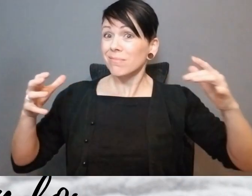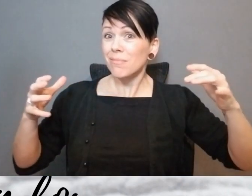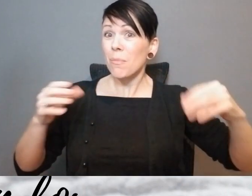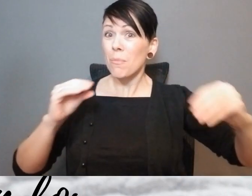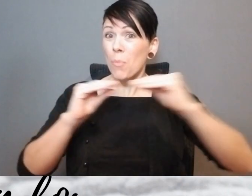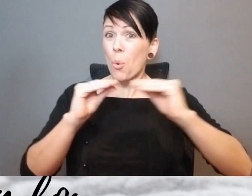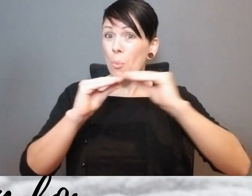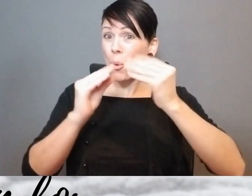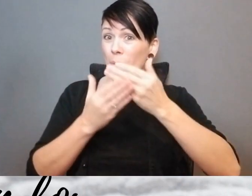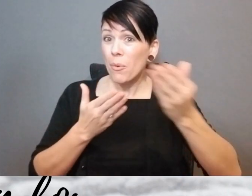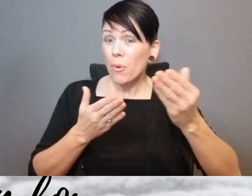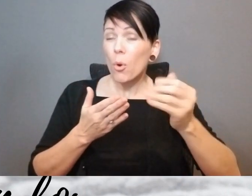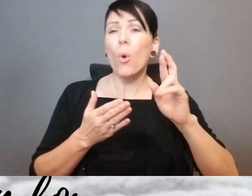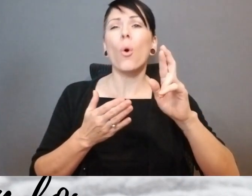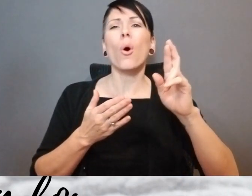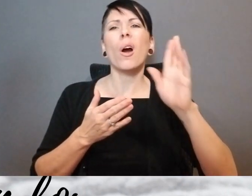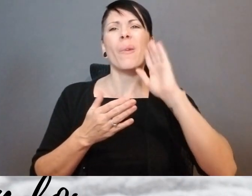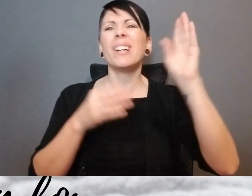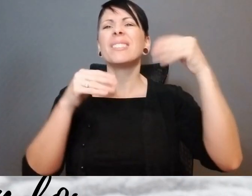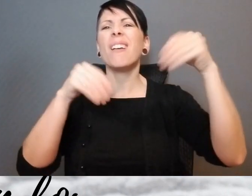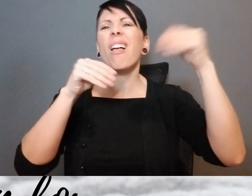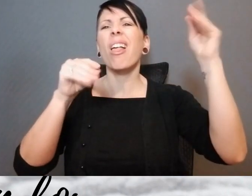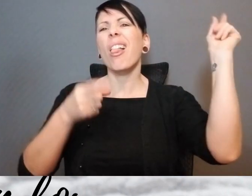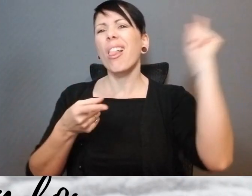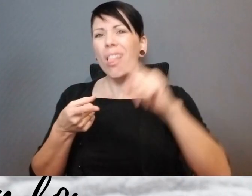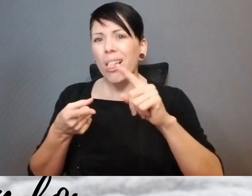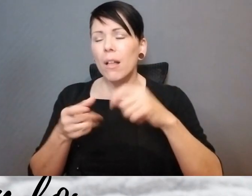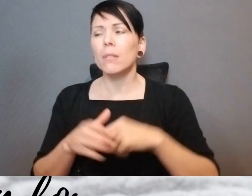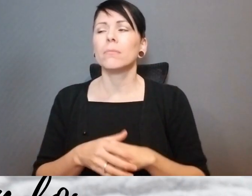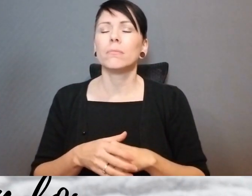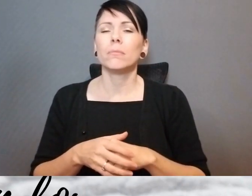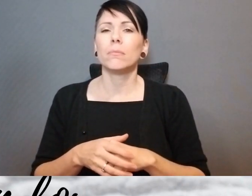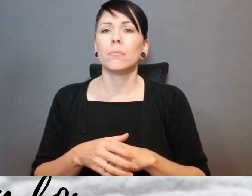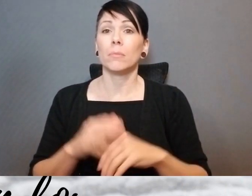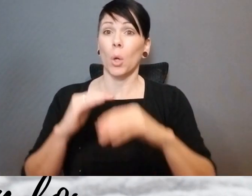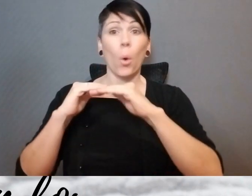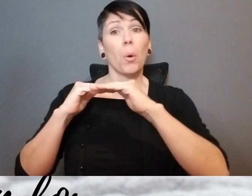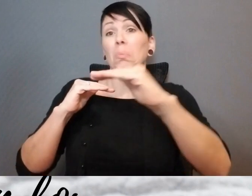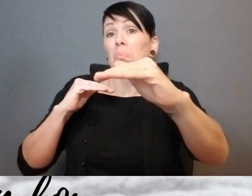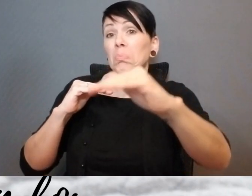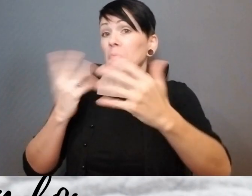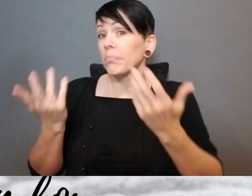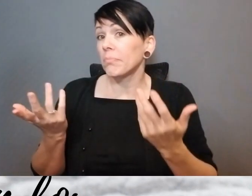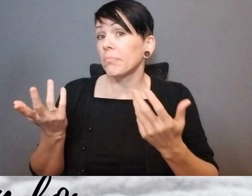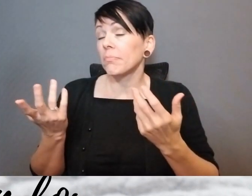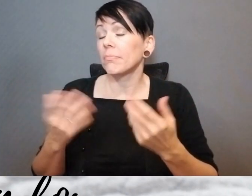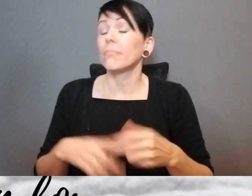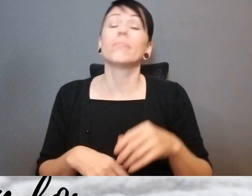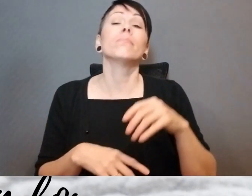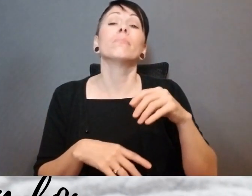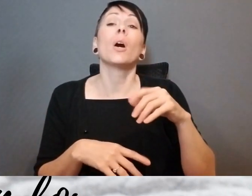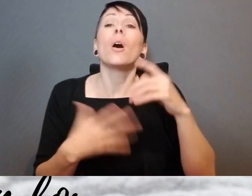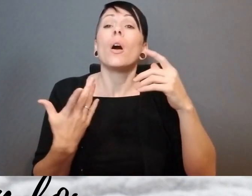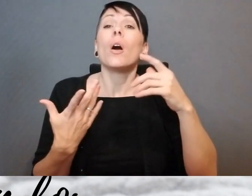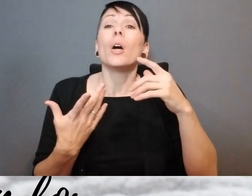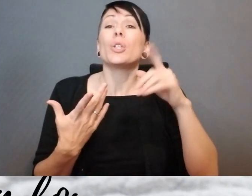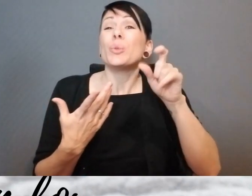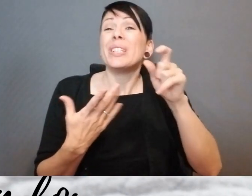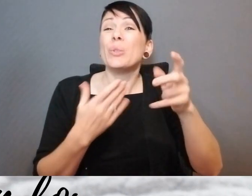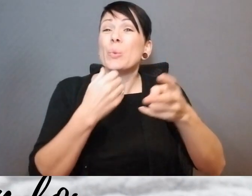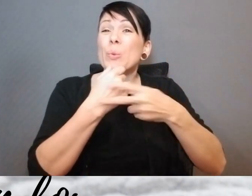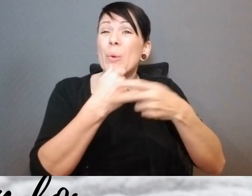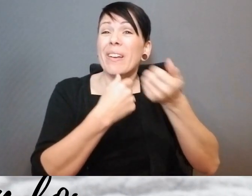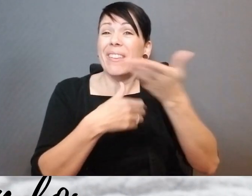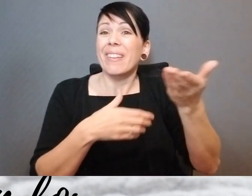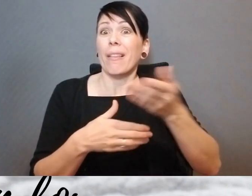stable? Is anything going to be going into long-term storage? And you don't have to know the answers to all of these things right now, but when you're ready, you can come back